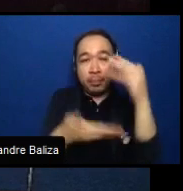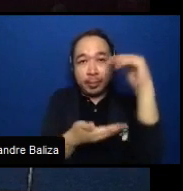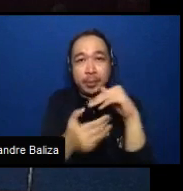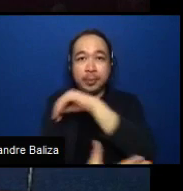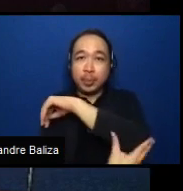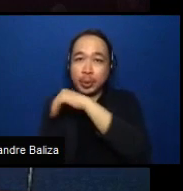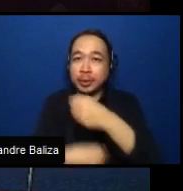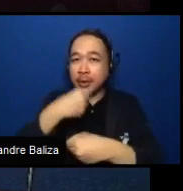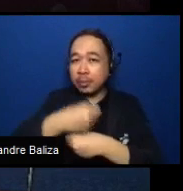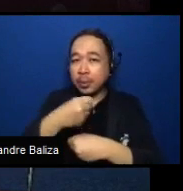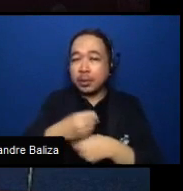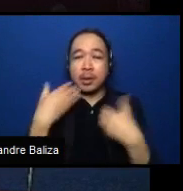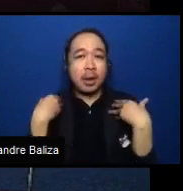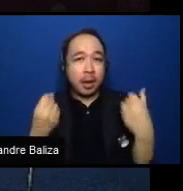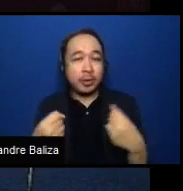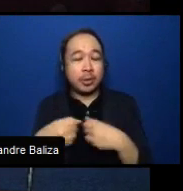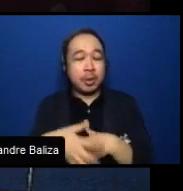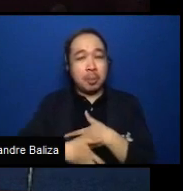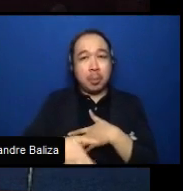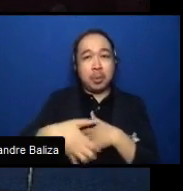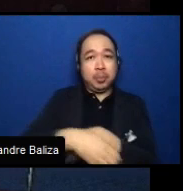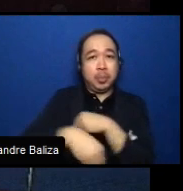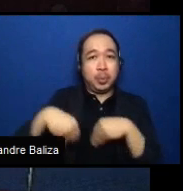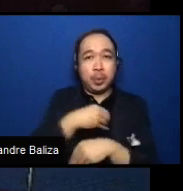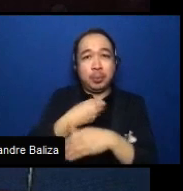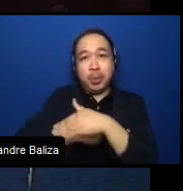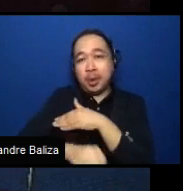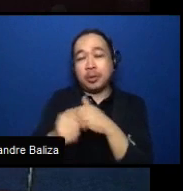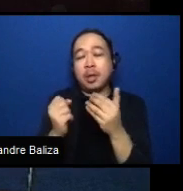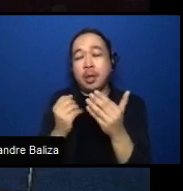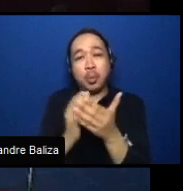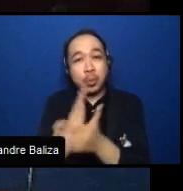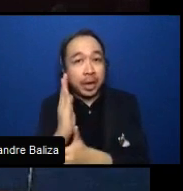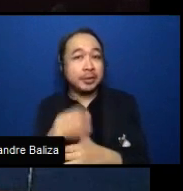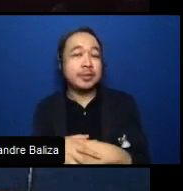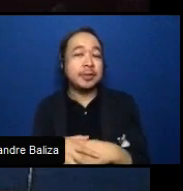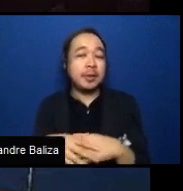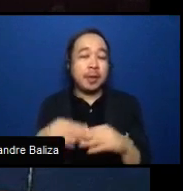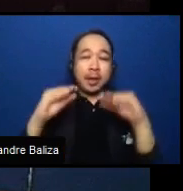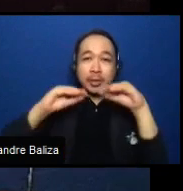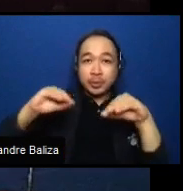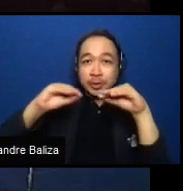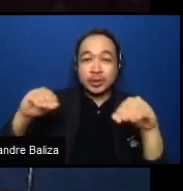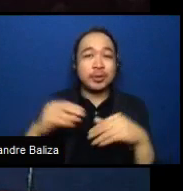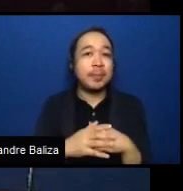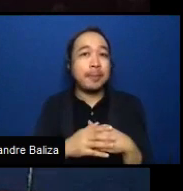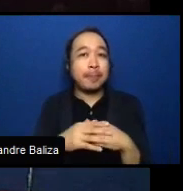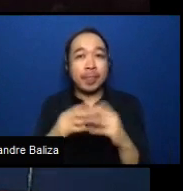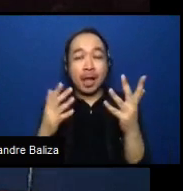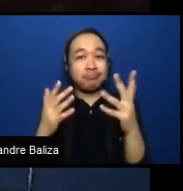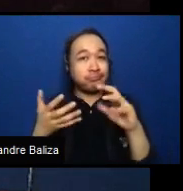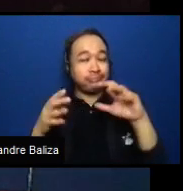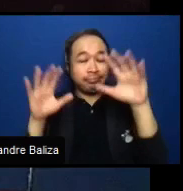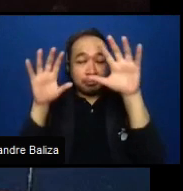health, sexual reproductive health and services and rights, education, climate change adaptation, and disaster risk reduction, amongst others.